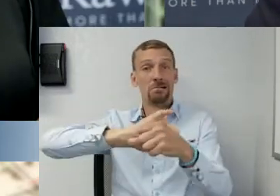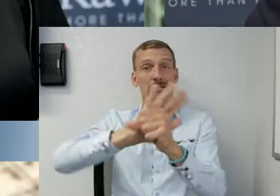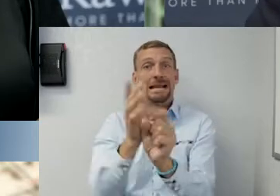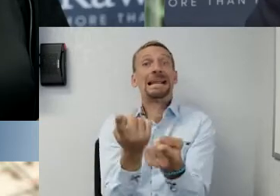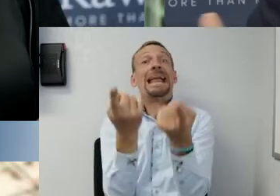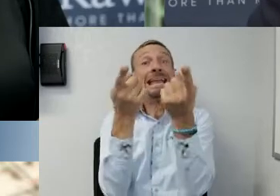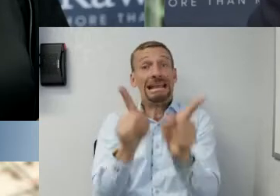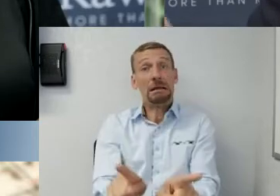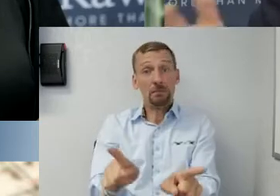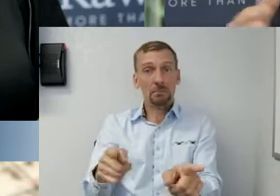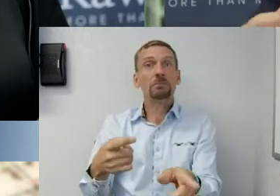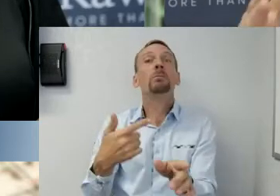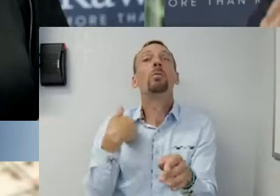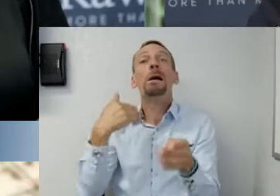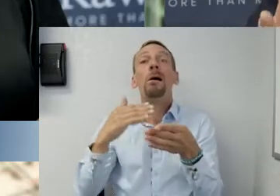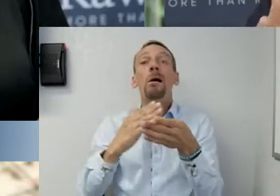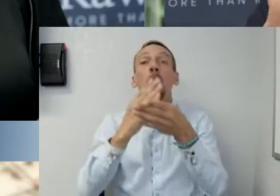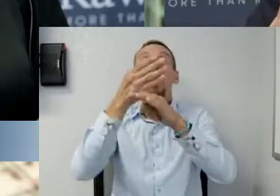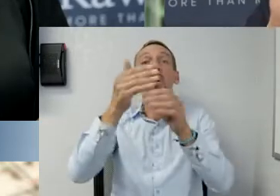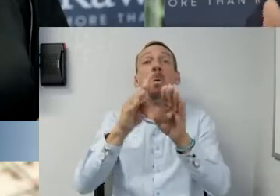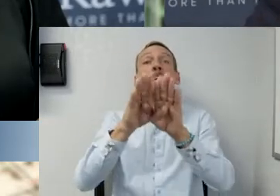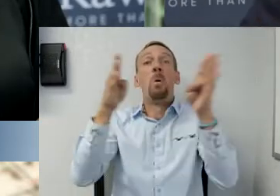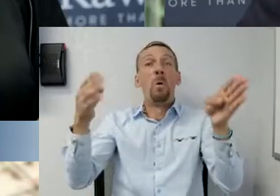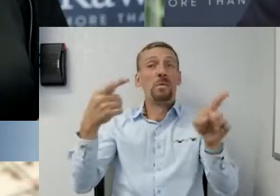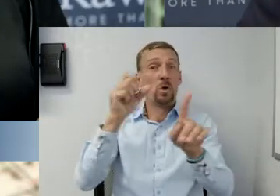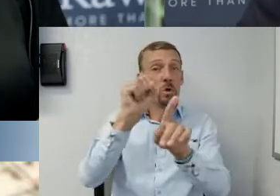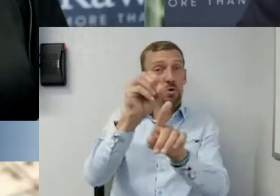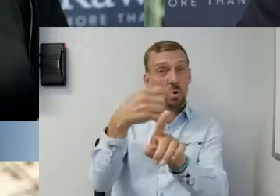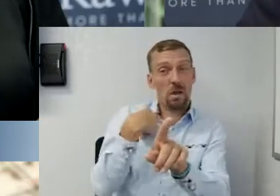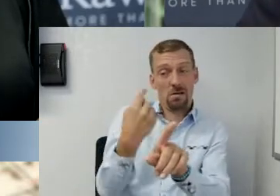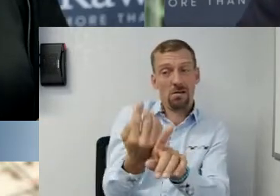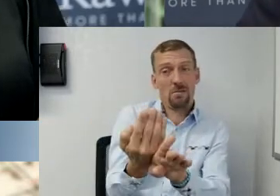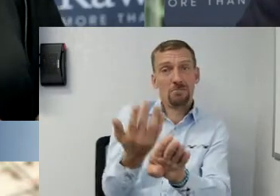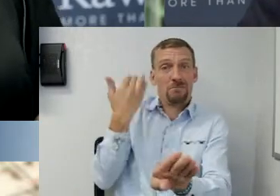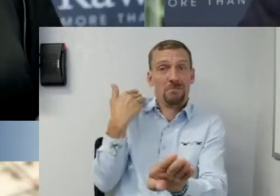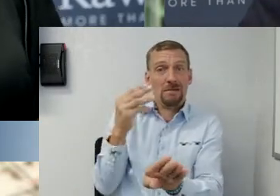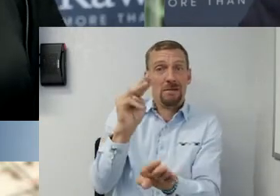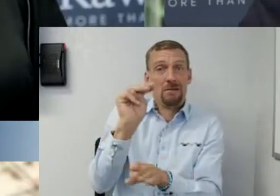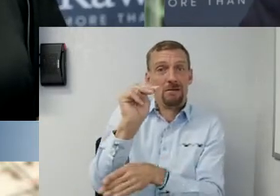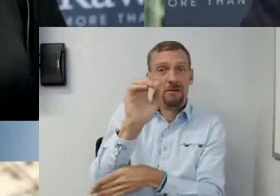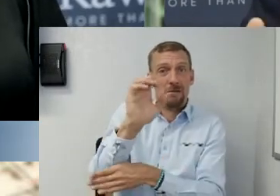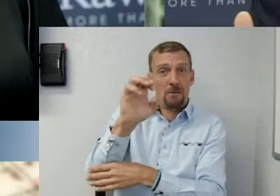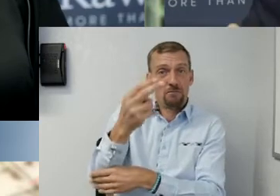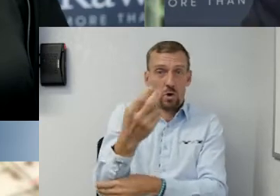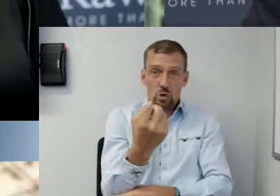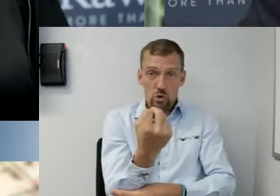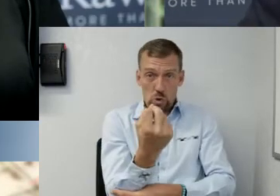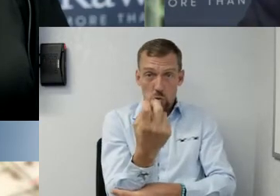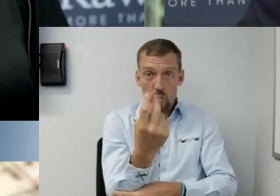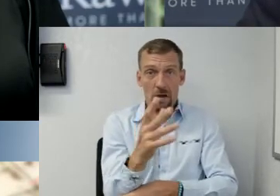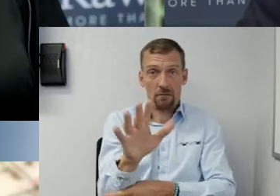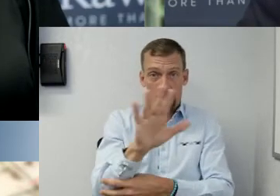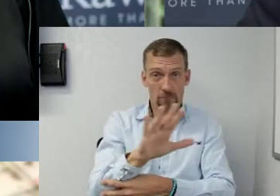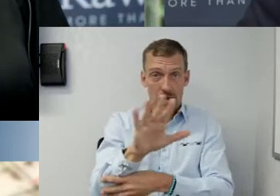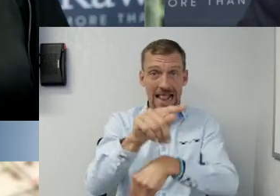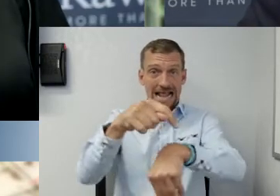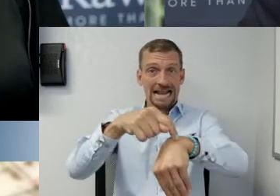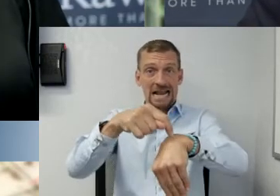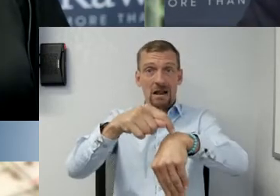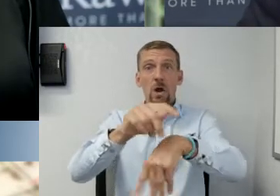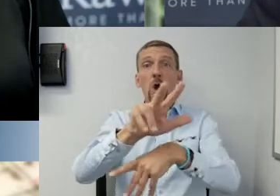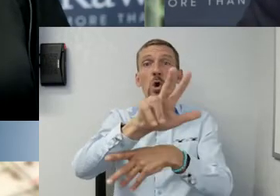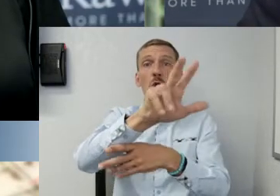I go back to March 12th, which was kind of like the beginning of it here officially in Tulare County. Our census was